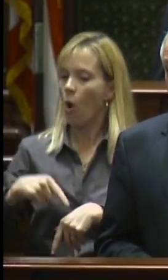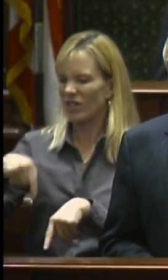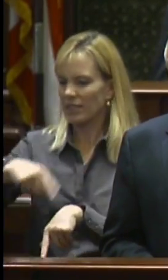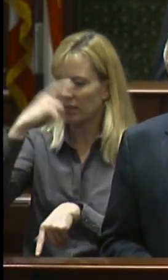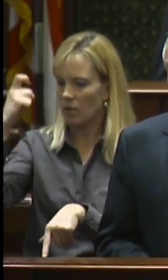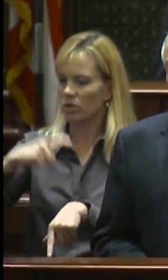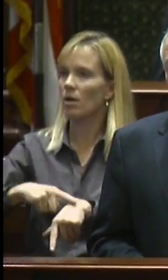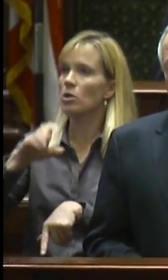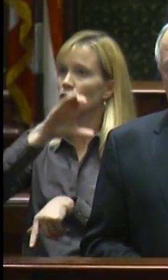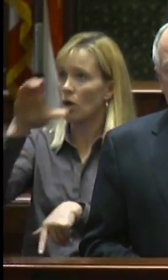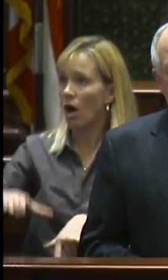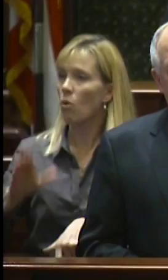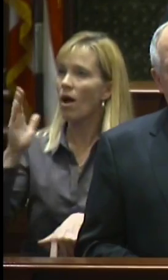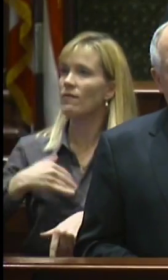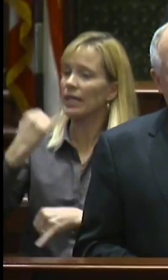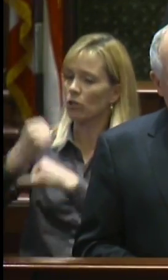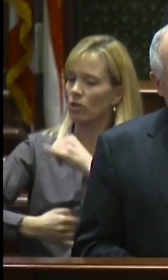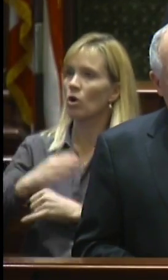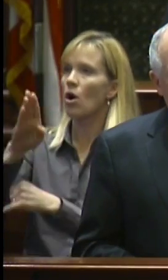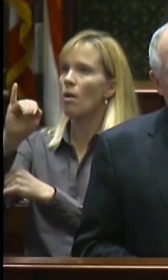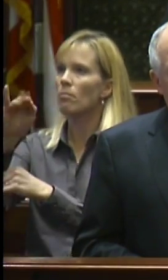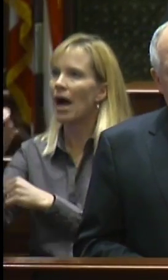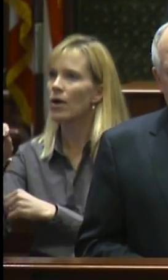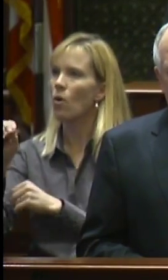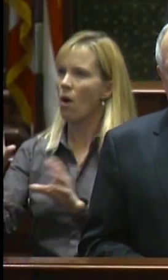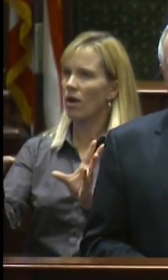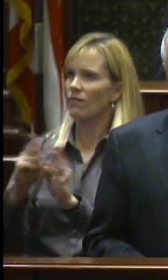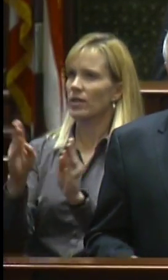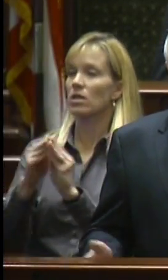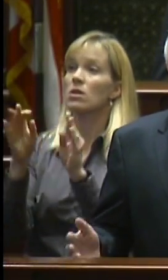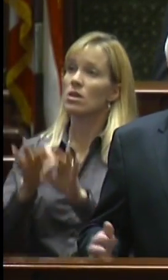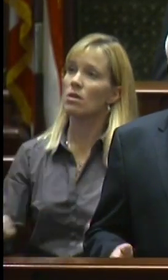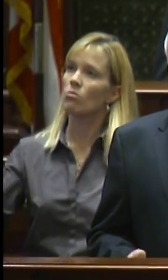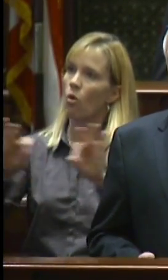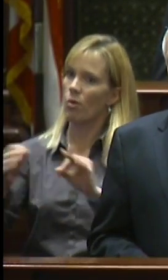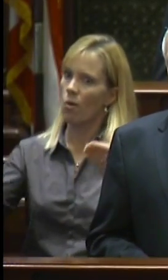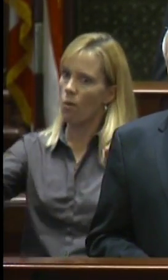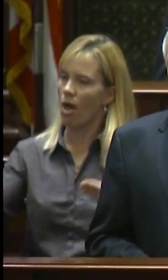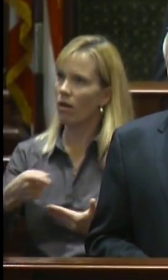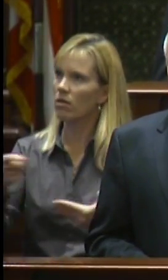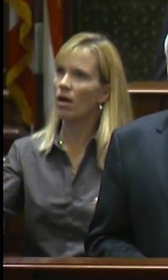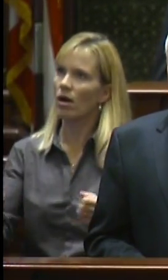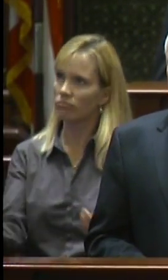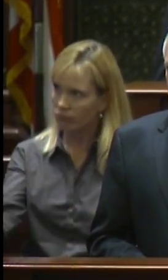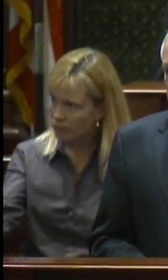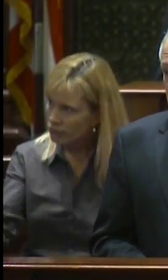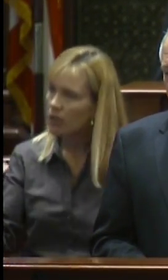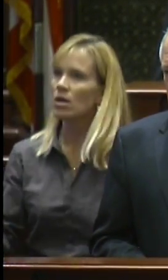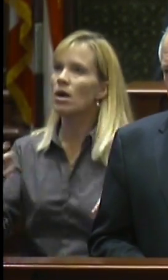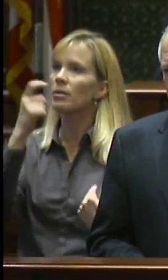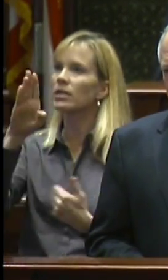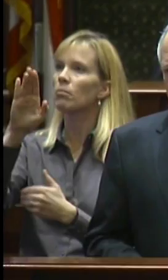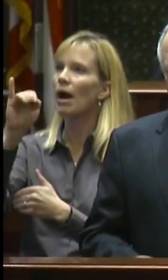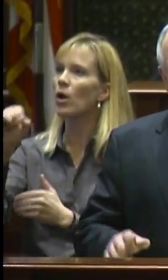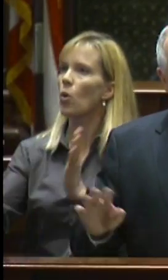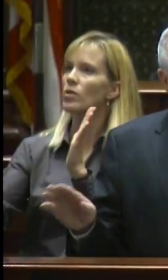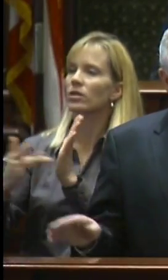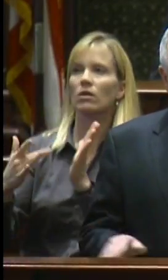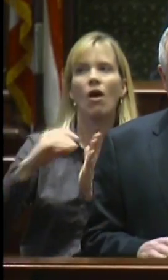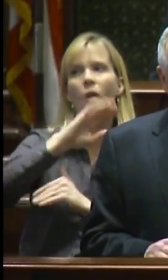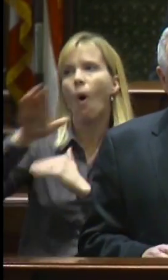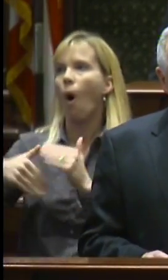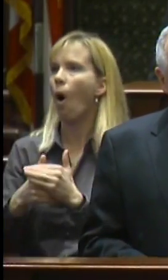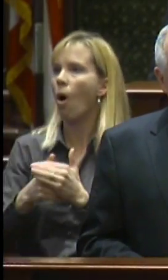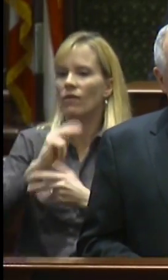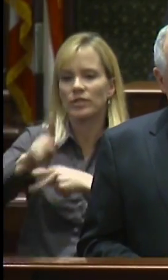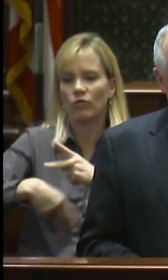the International Bio Convention. It's important that we welcome them with open arms because biotechnology in all of